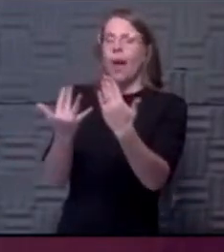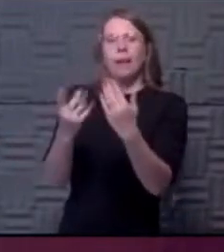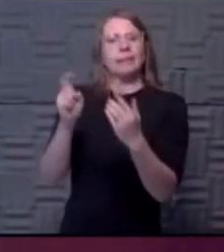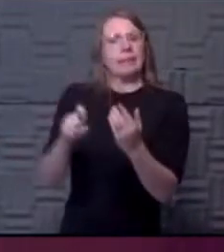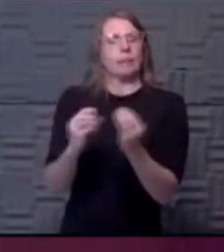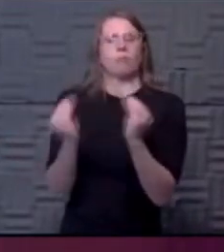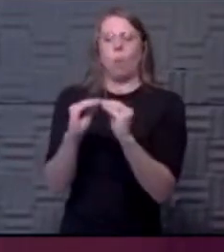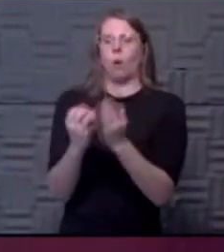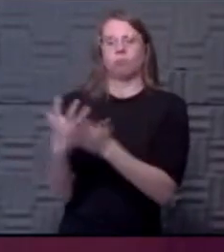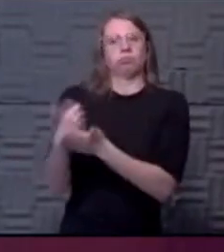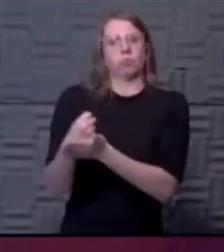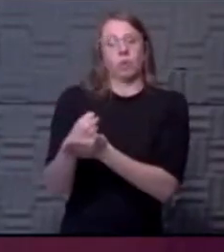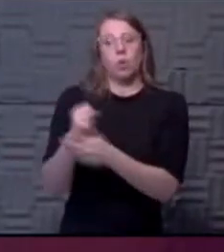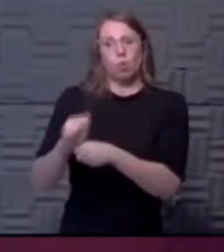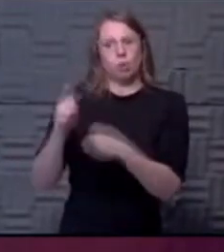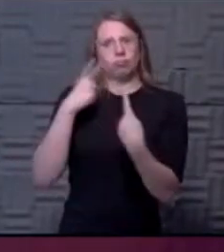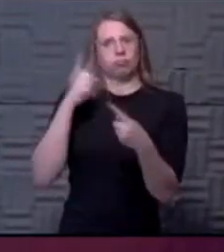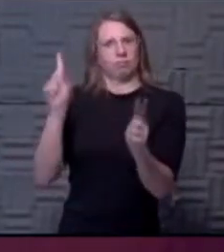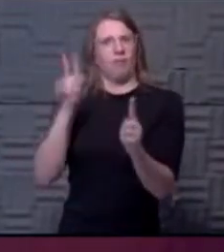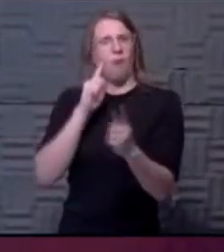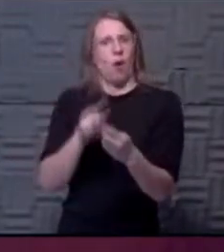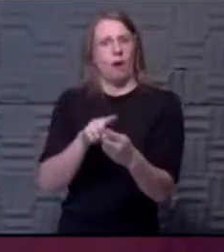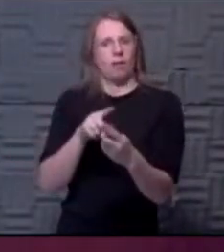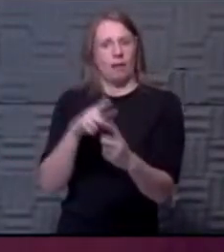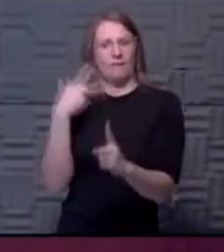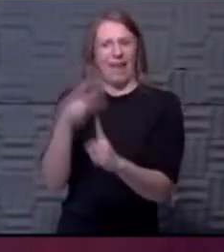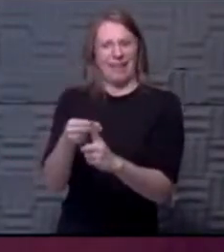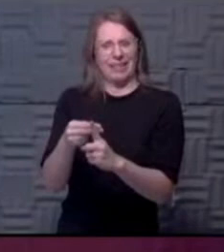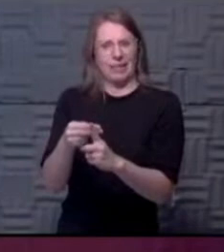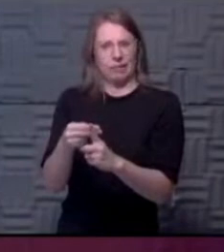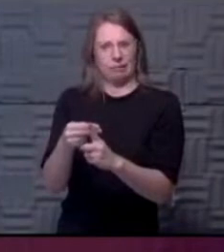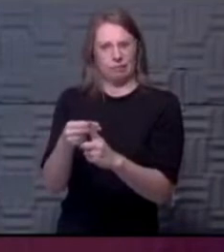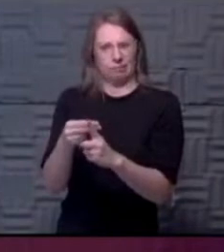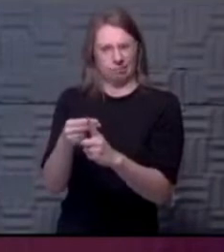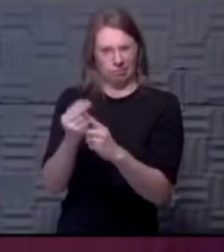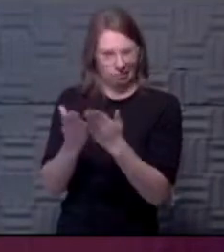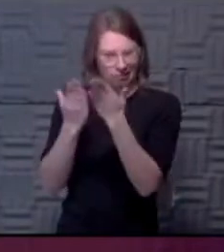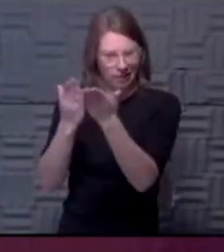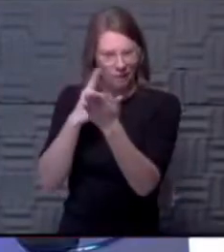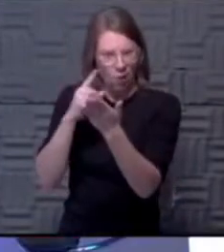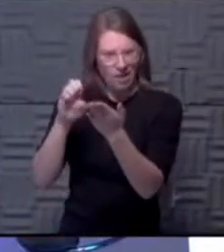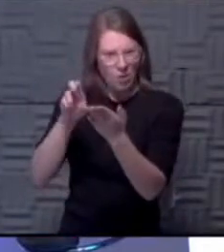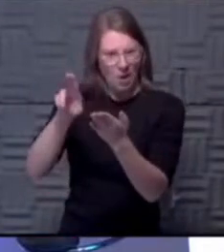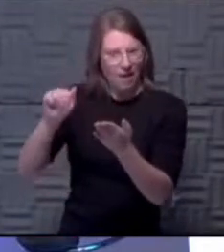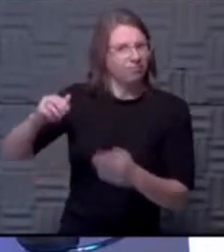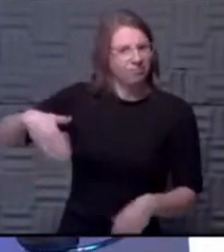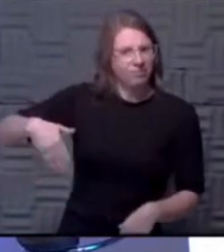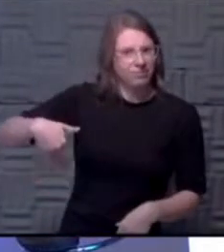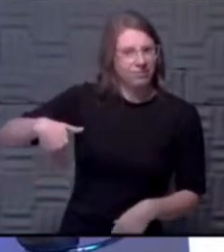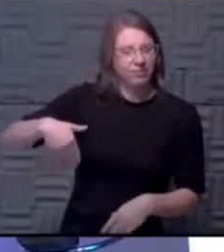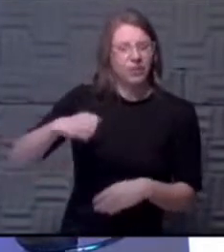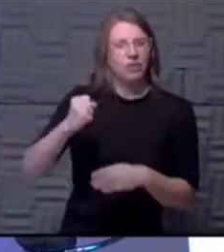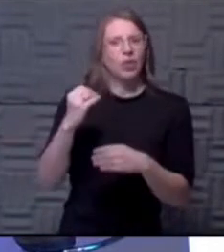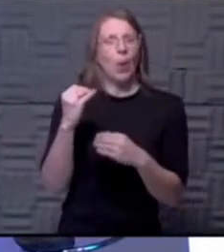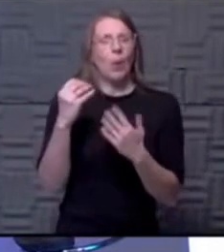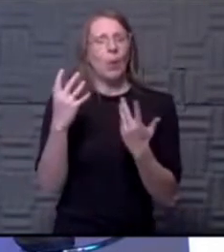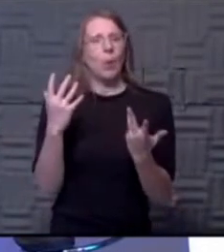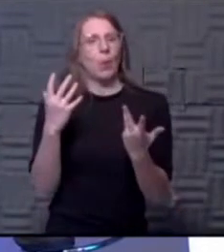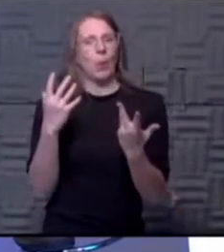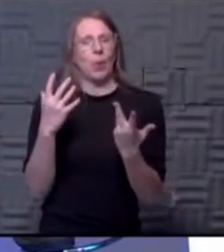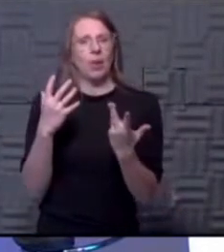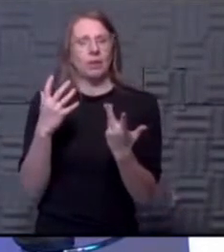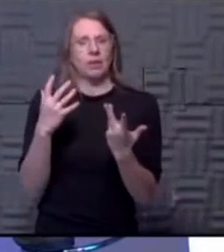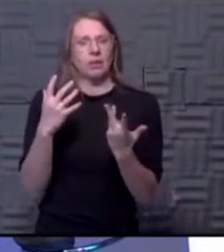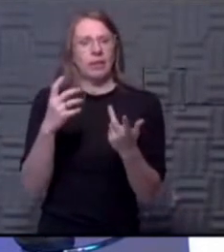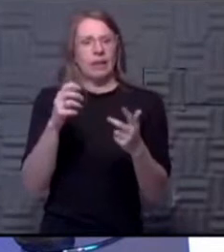working exactly as it was supposed to for a vaccine that's not even yet been submitted for EUA. Right. And so for me, this shouldn't add to